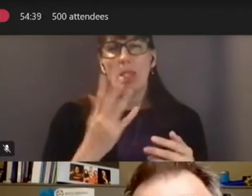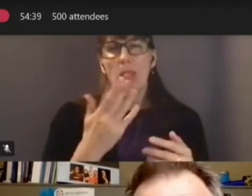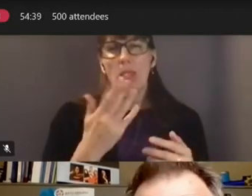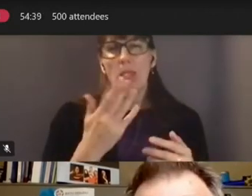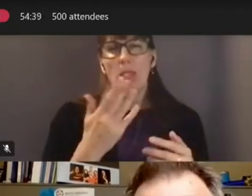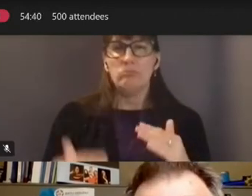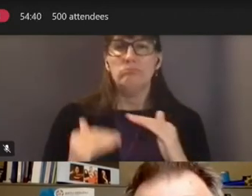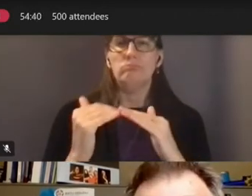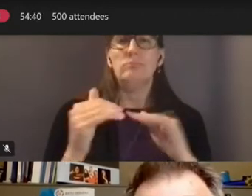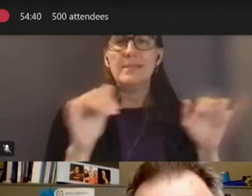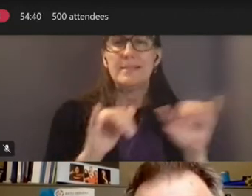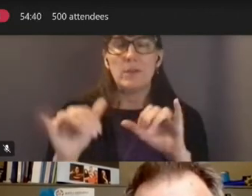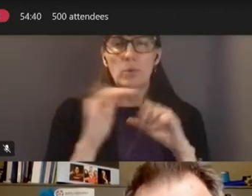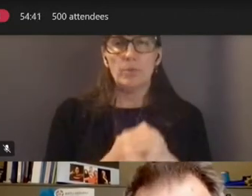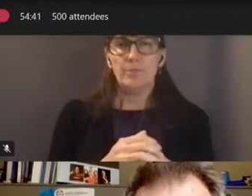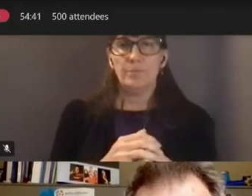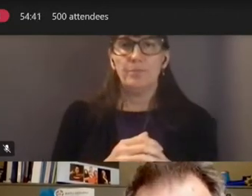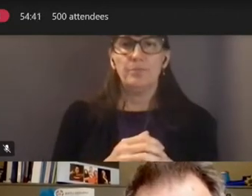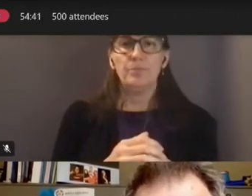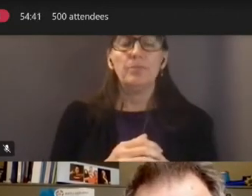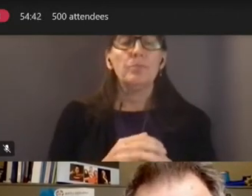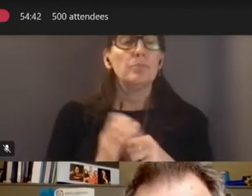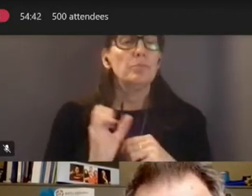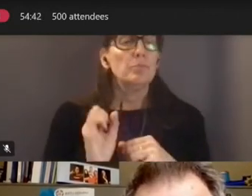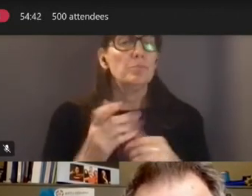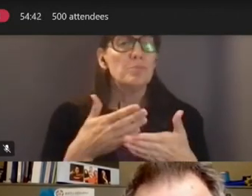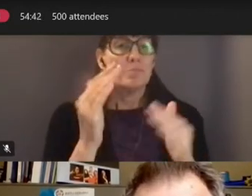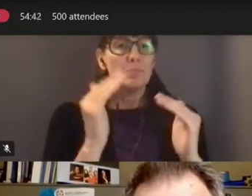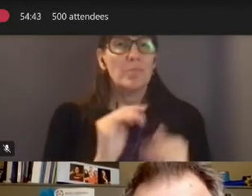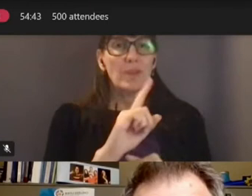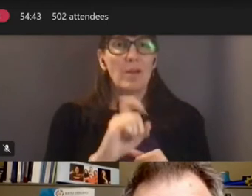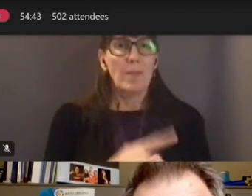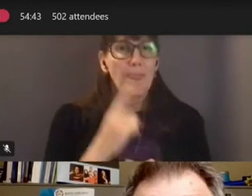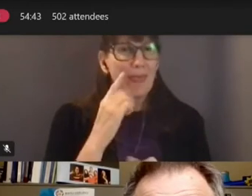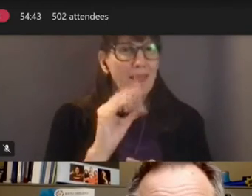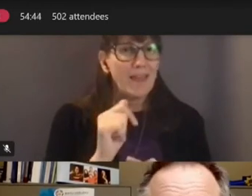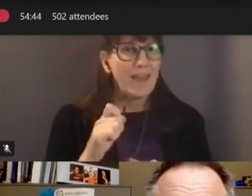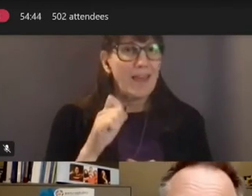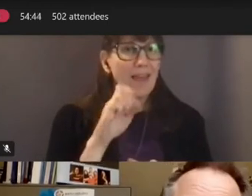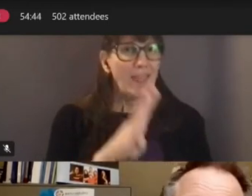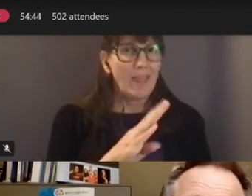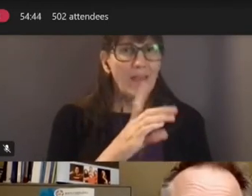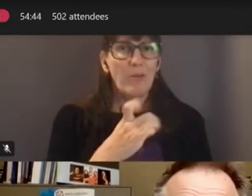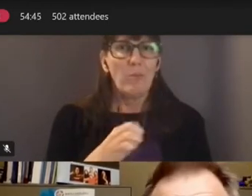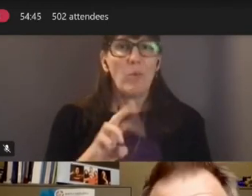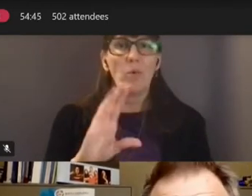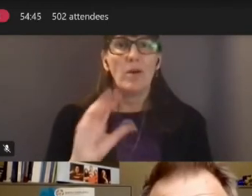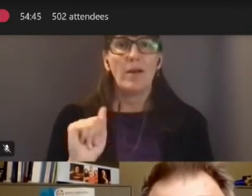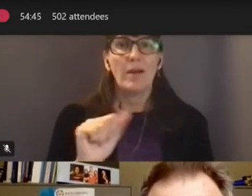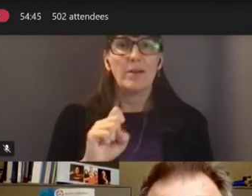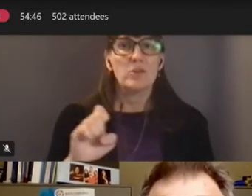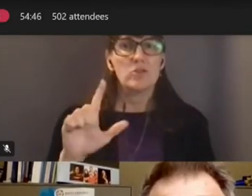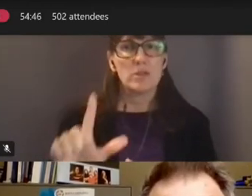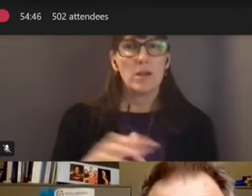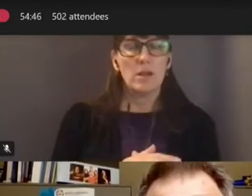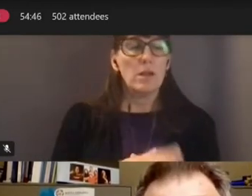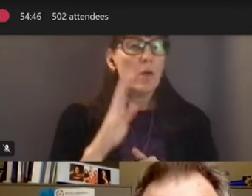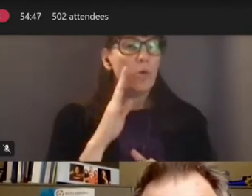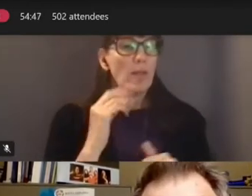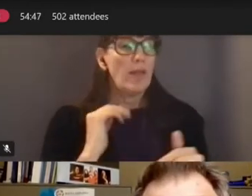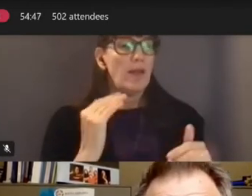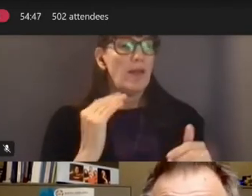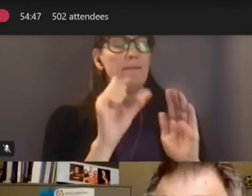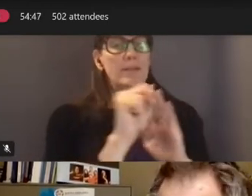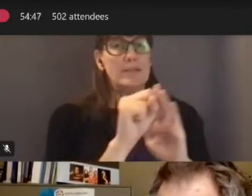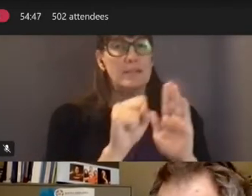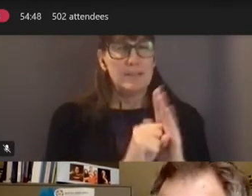All right, here's another question. I think this might be you, Caleb, or maybe Cashelle. Will there be state-based assessments